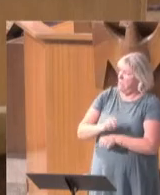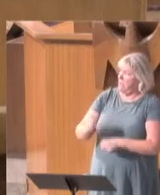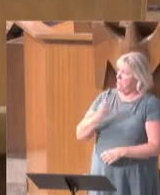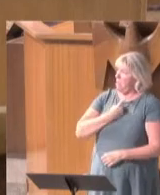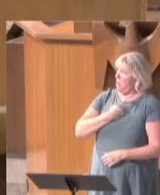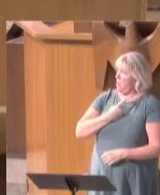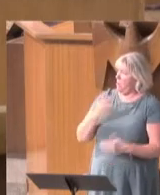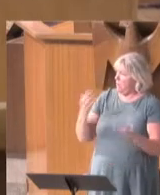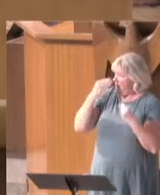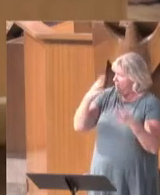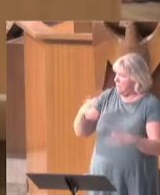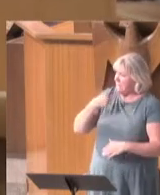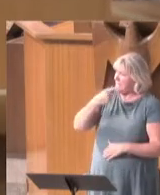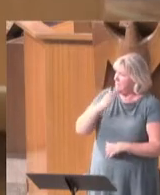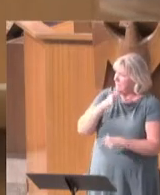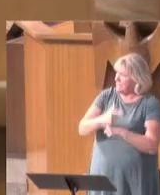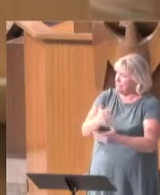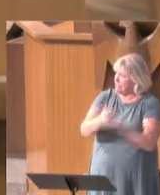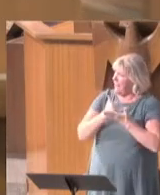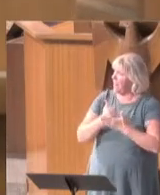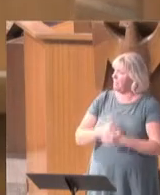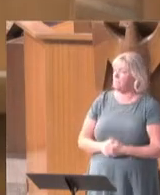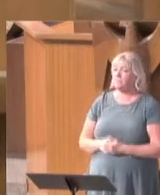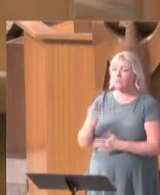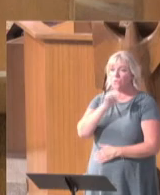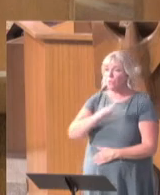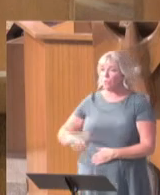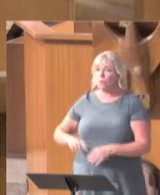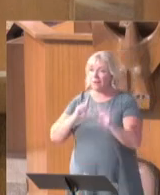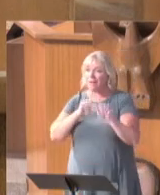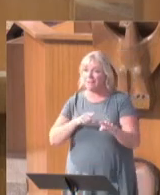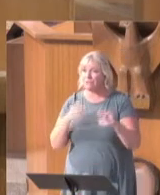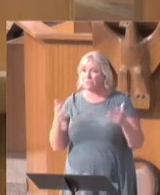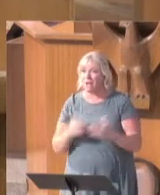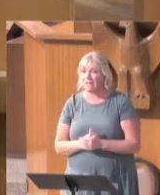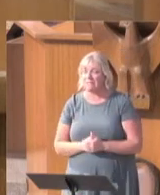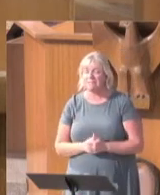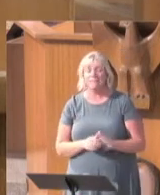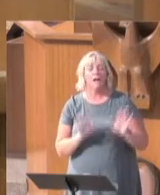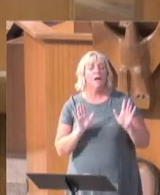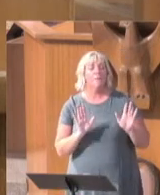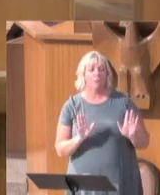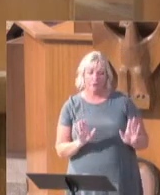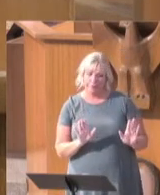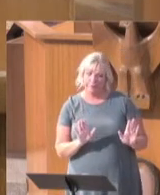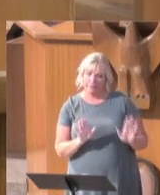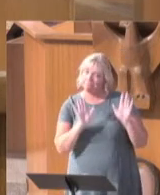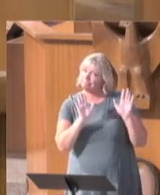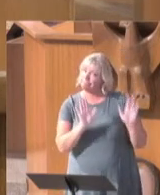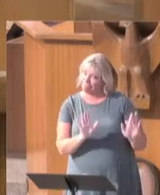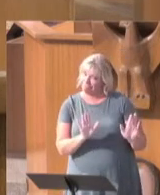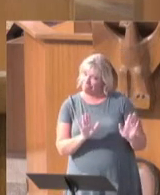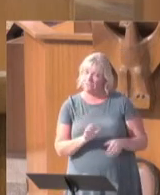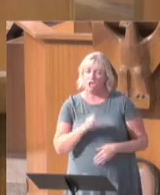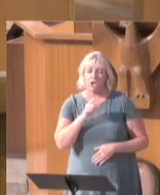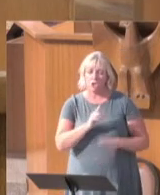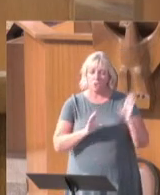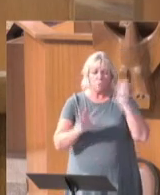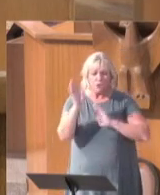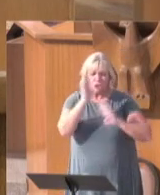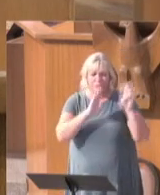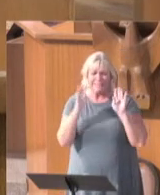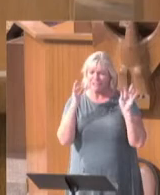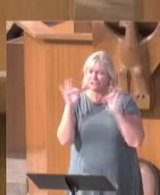myself? Tell her then to help me." But the Lord answered her, "Martha, Martha, you are worried